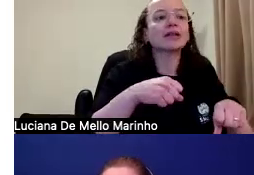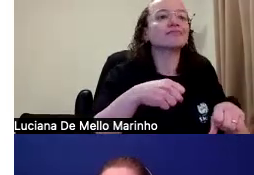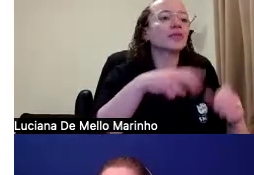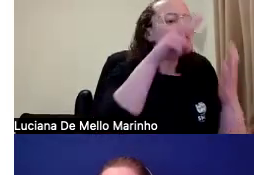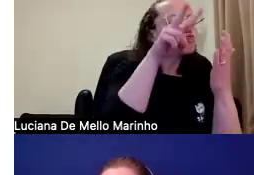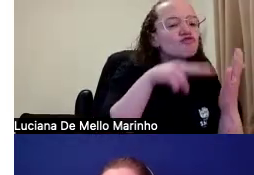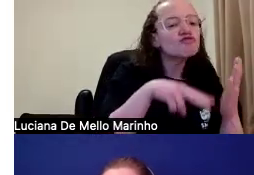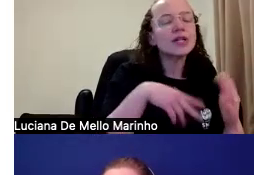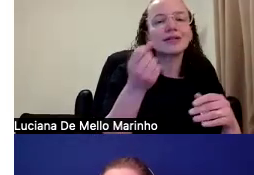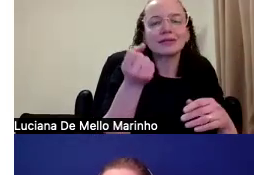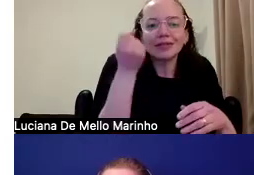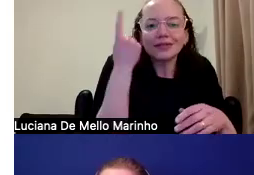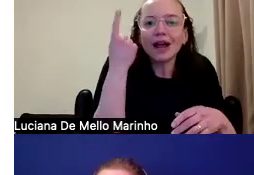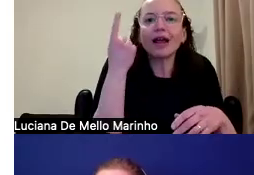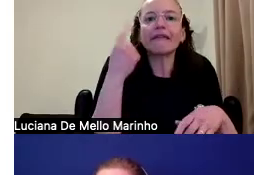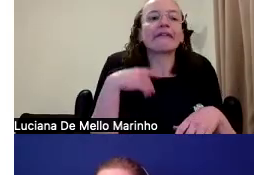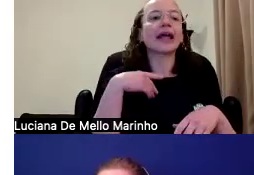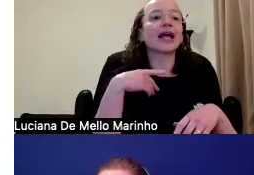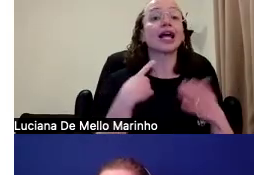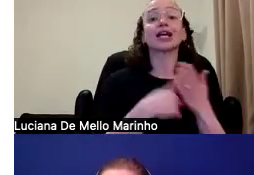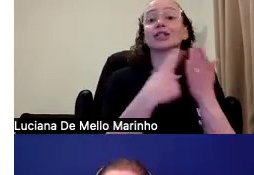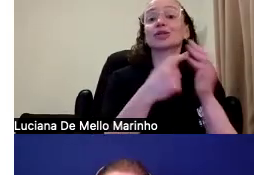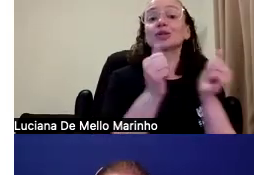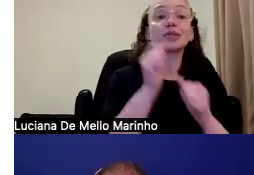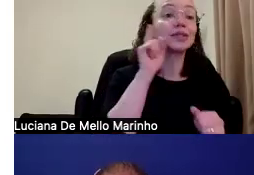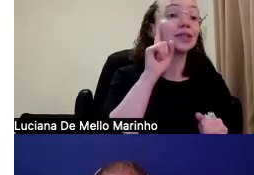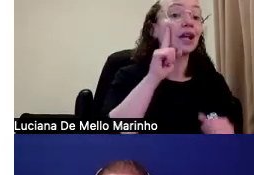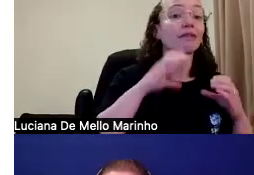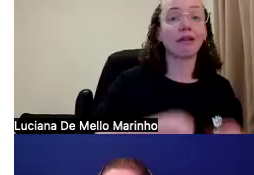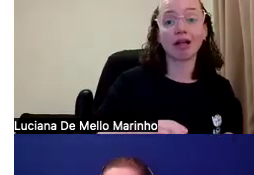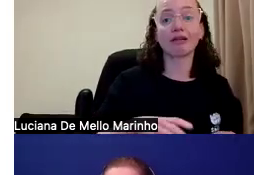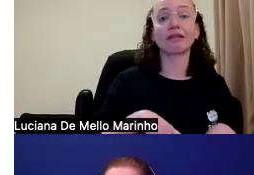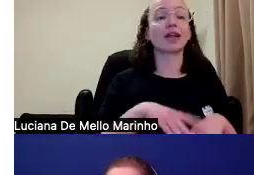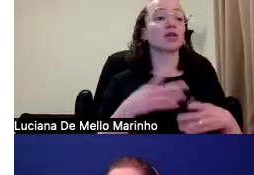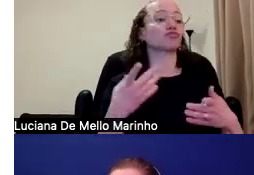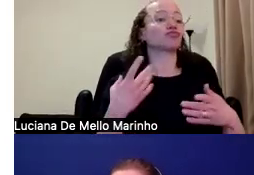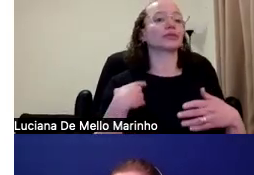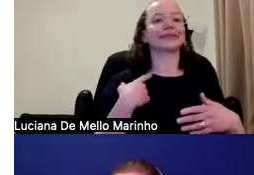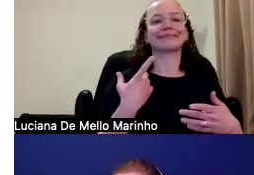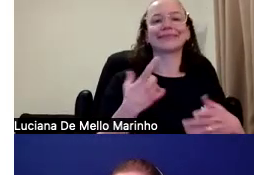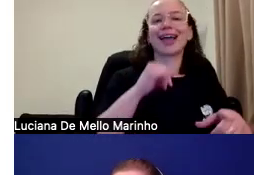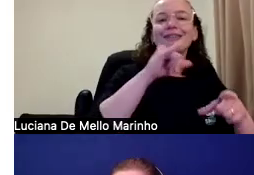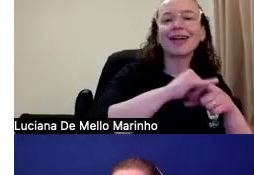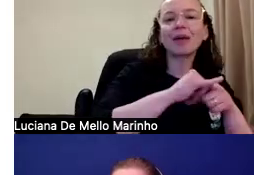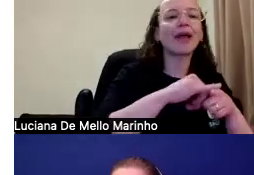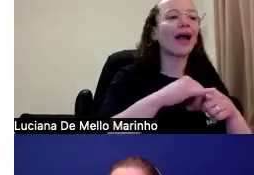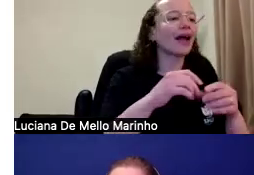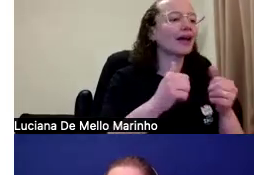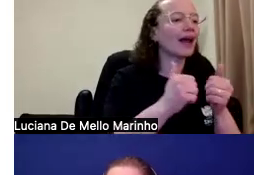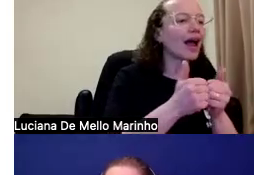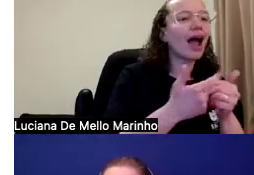the interpreters are able to read, review, understand, discuss with deaf